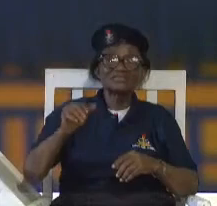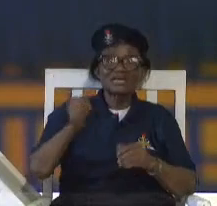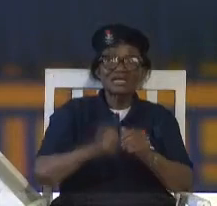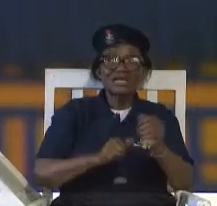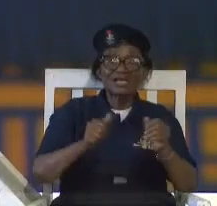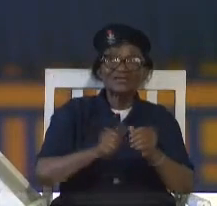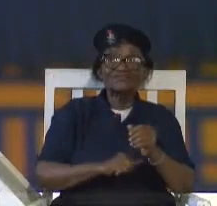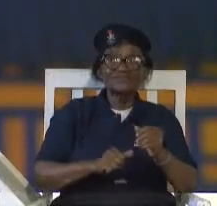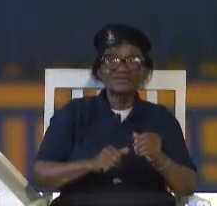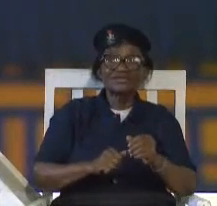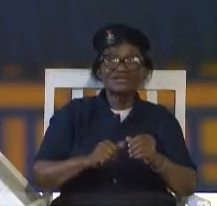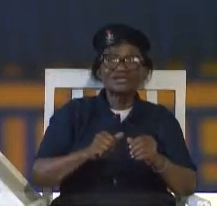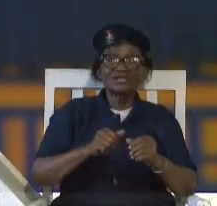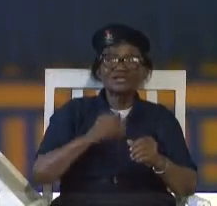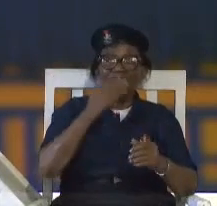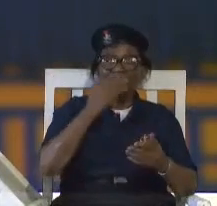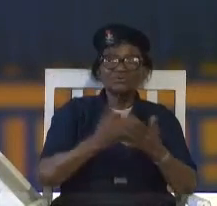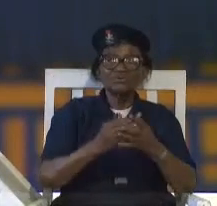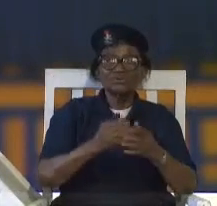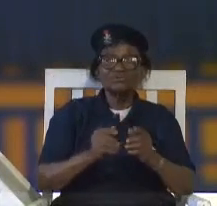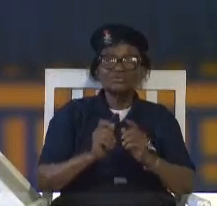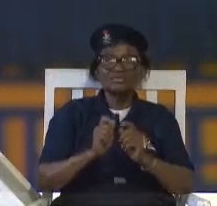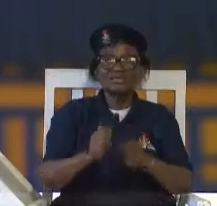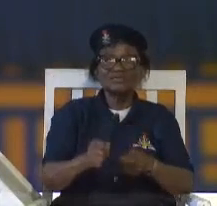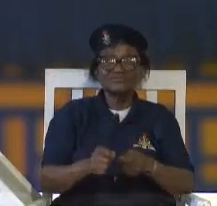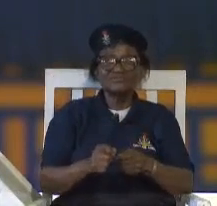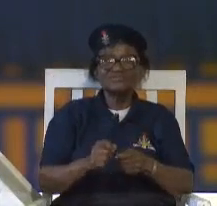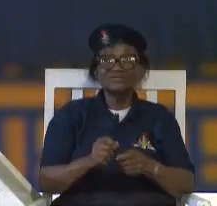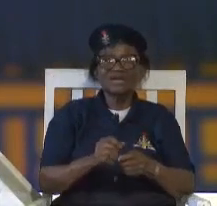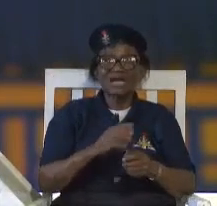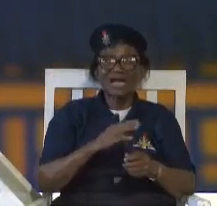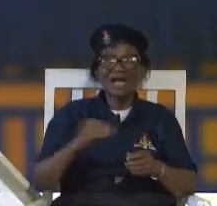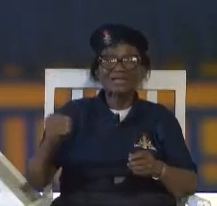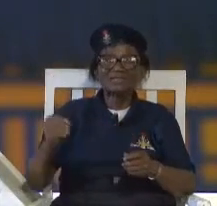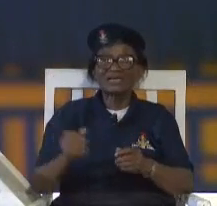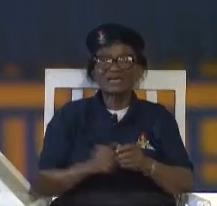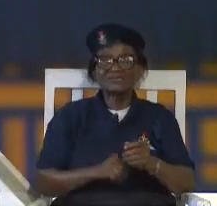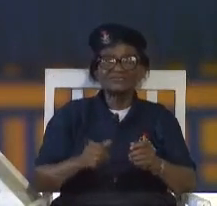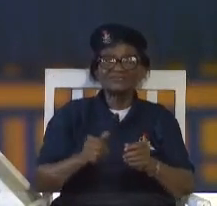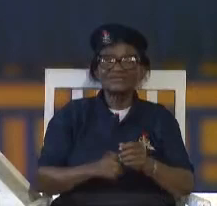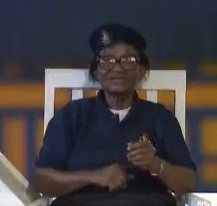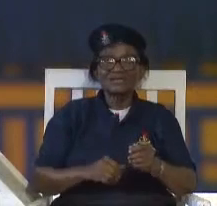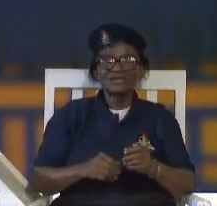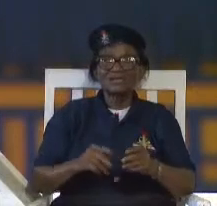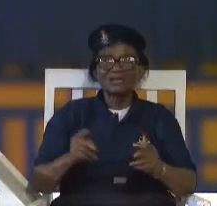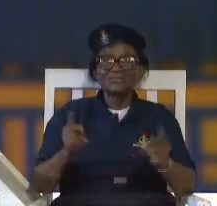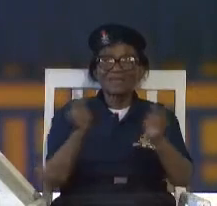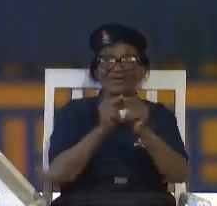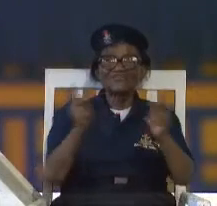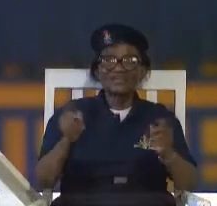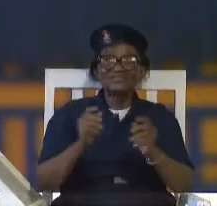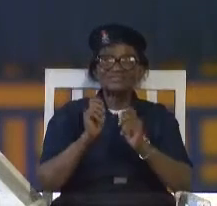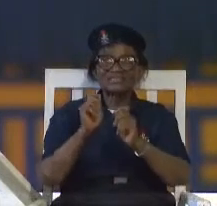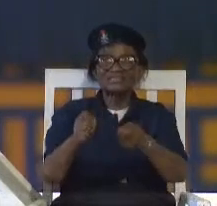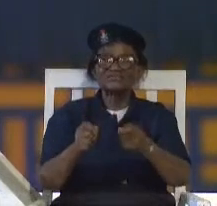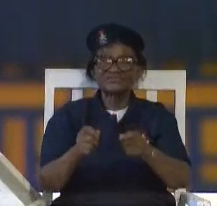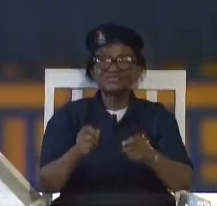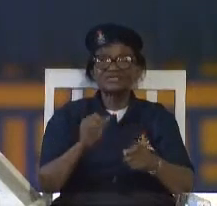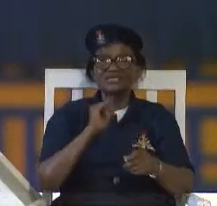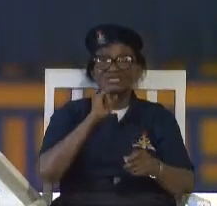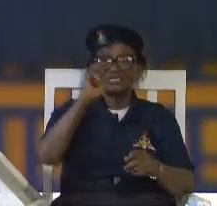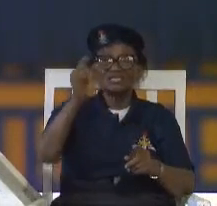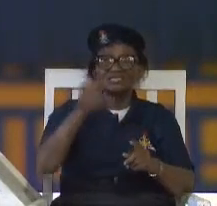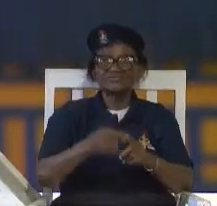Every good gift and every perfect gift is